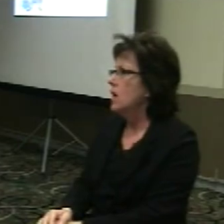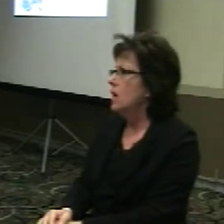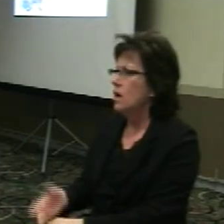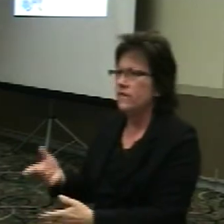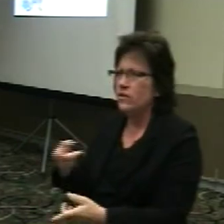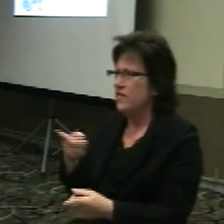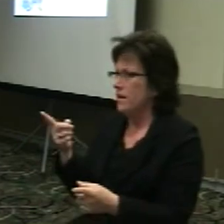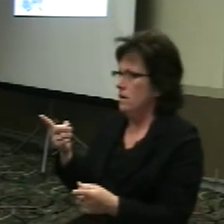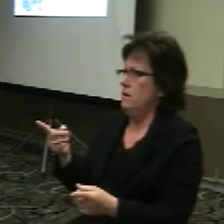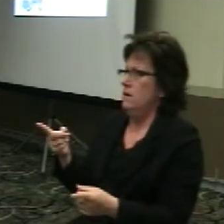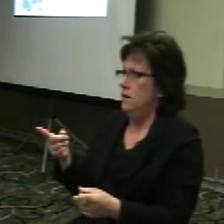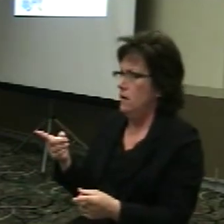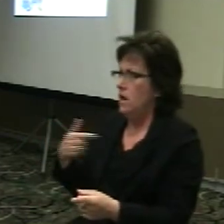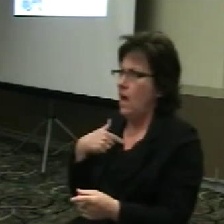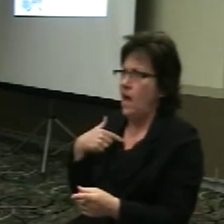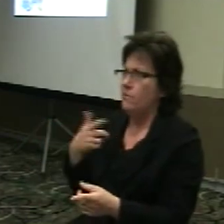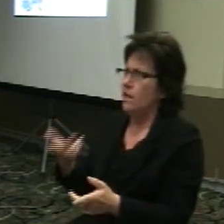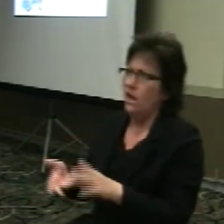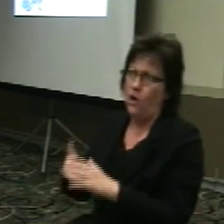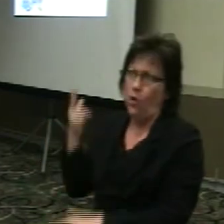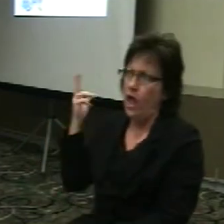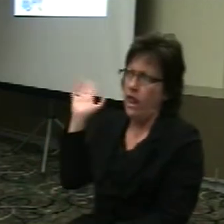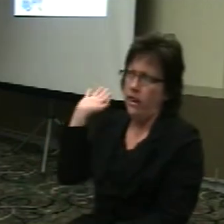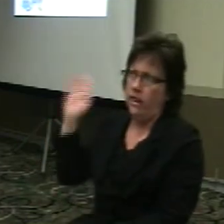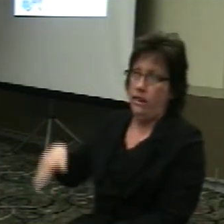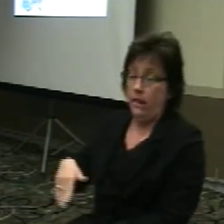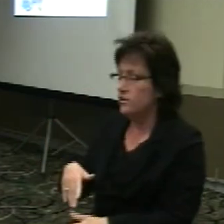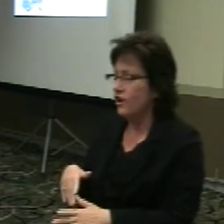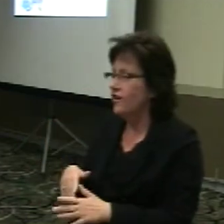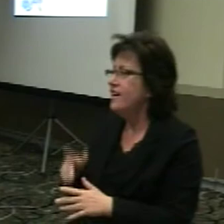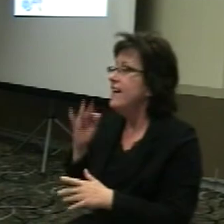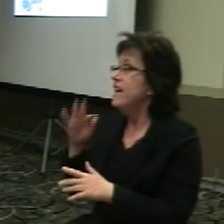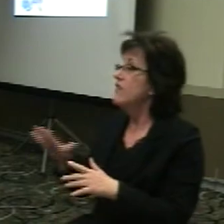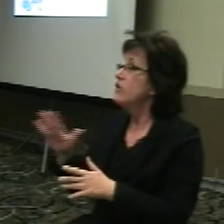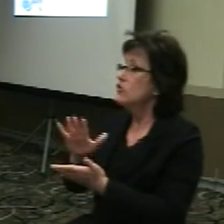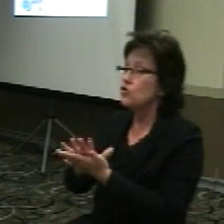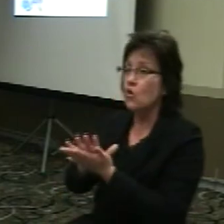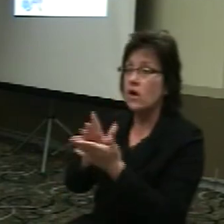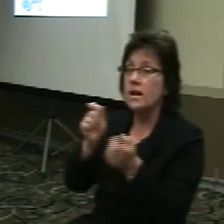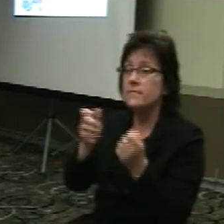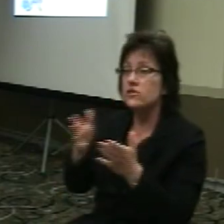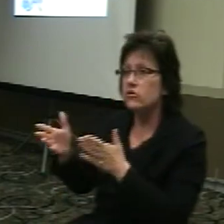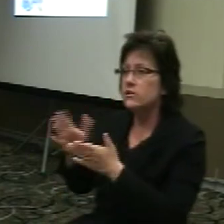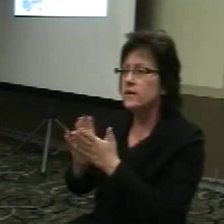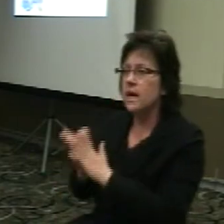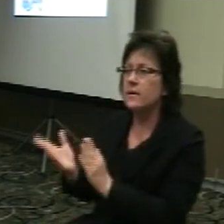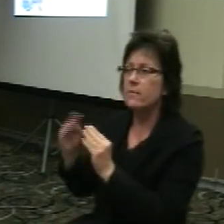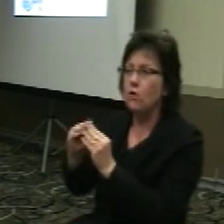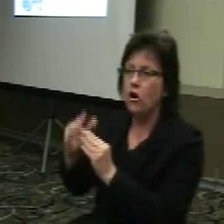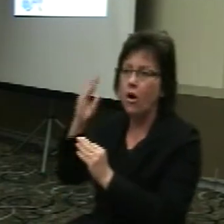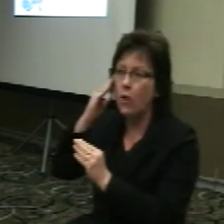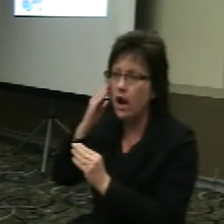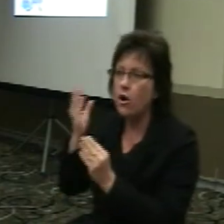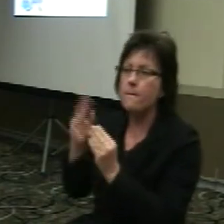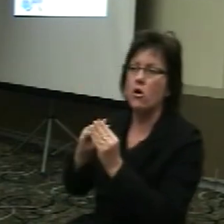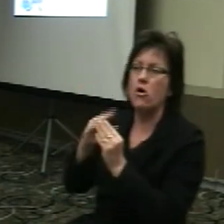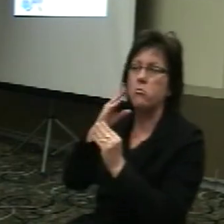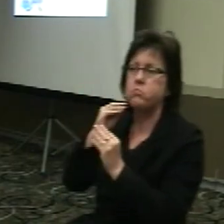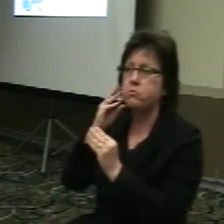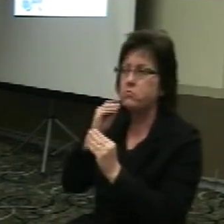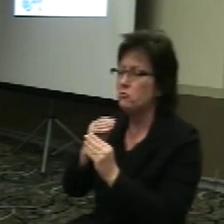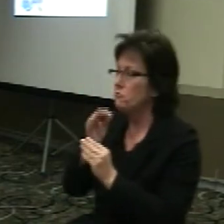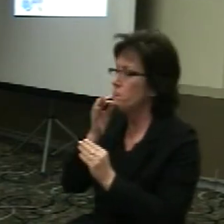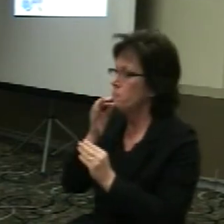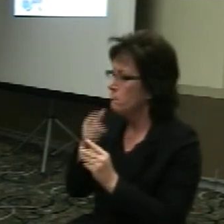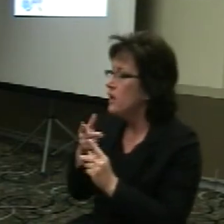If your school administrators are becoming more aware and more savvy, quite frankly, one of the things the state of Illinois